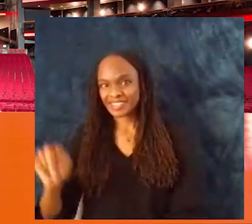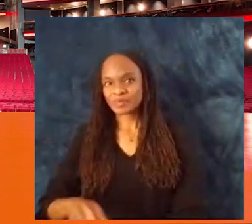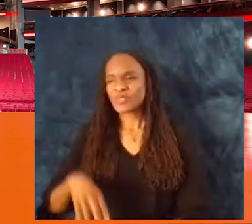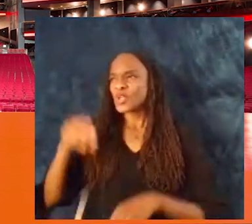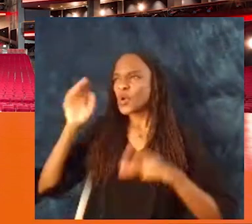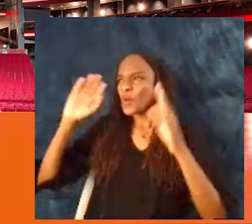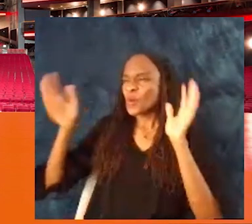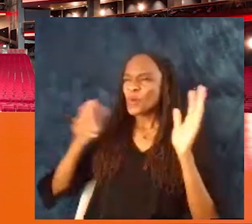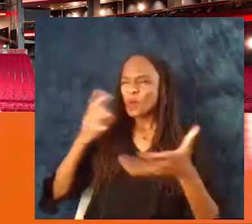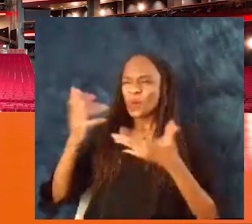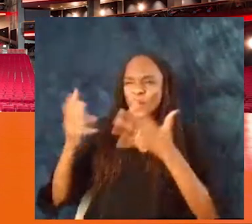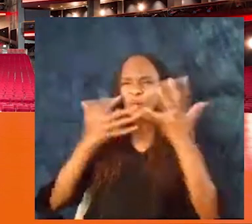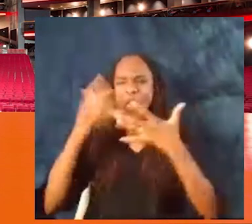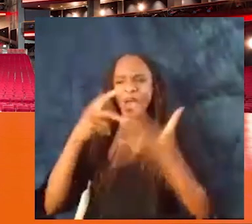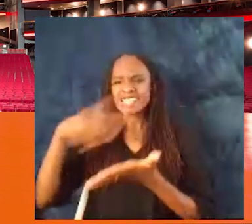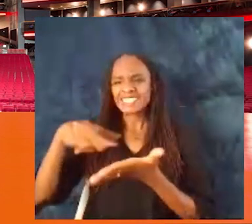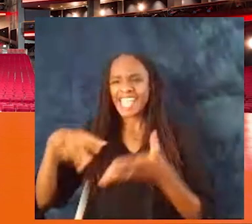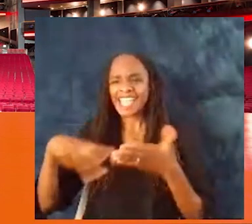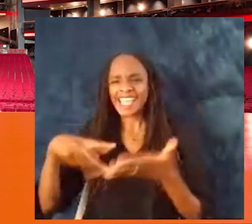The dance party